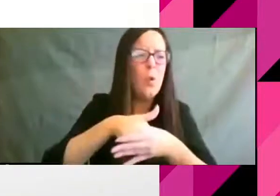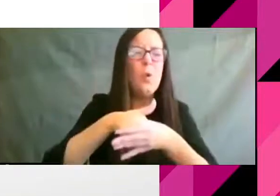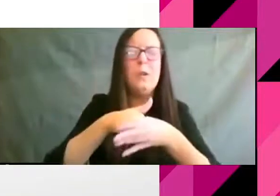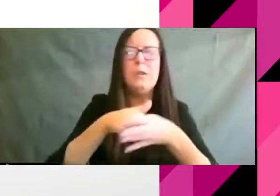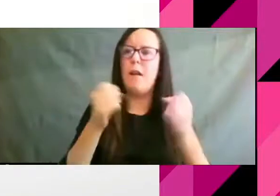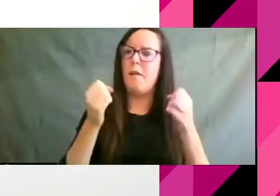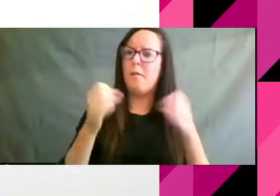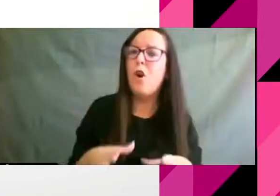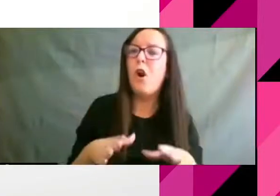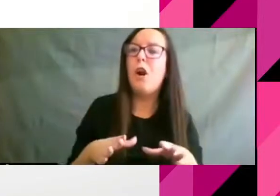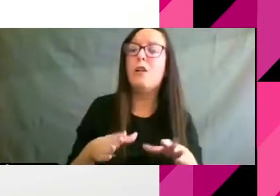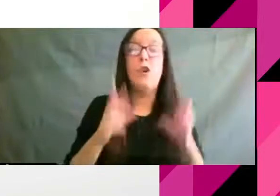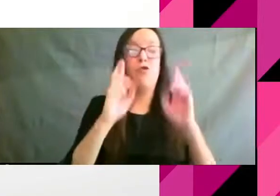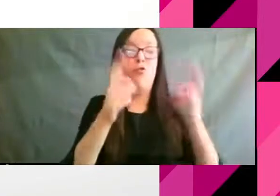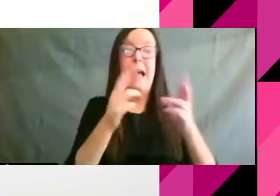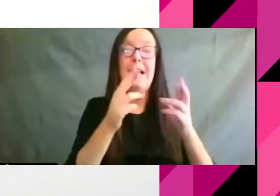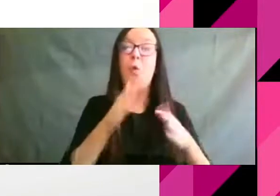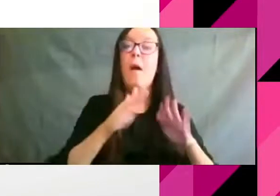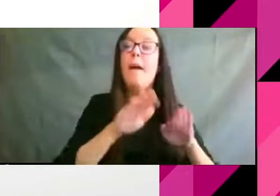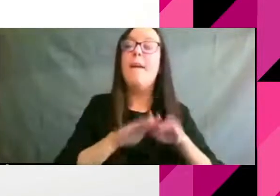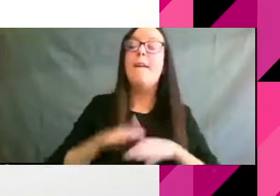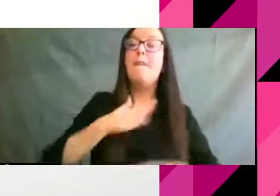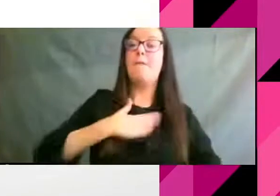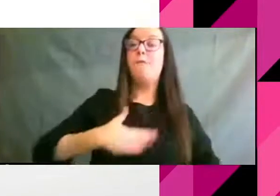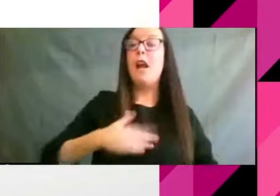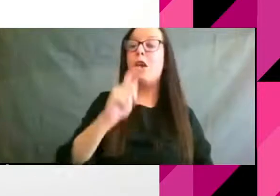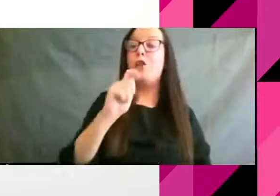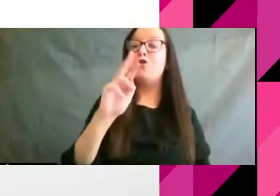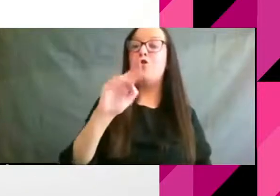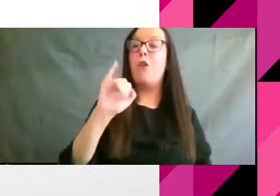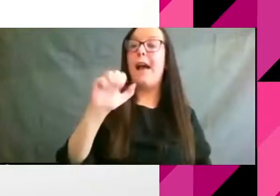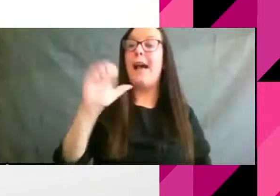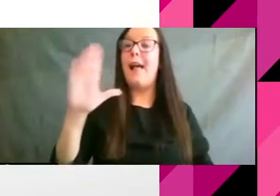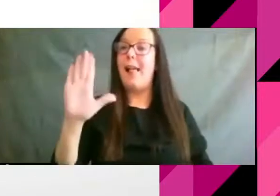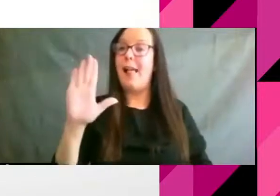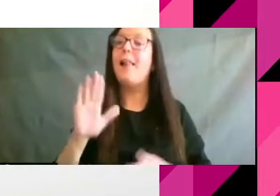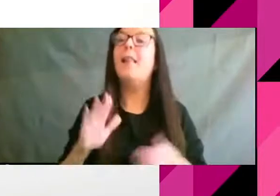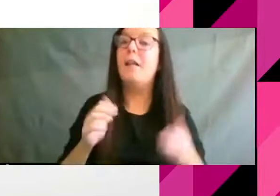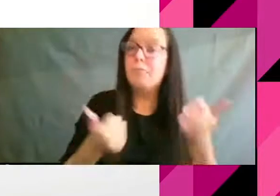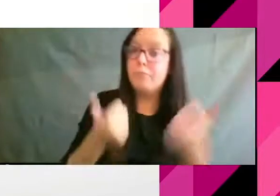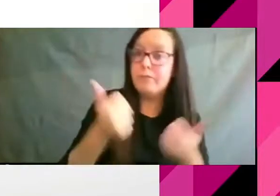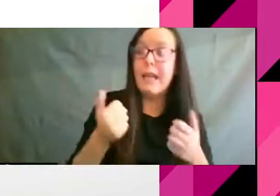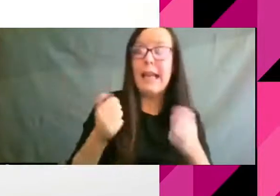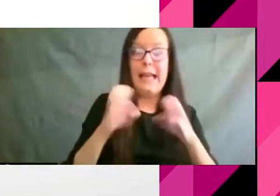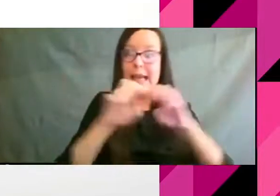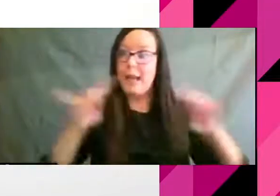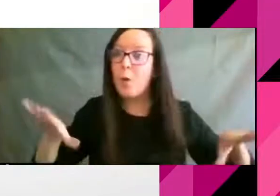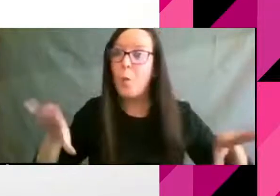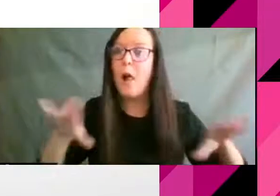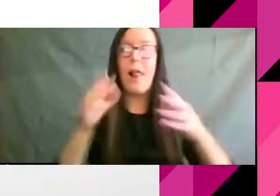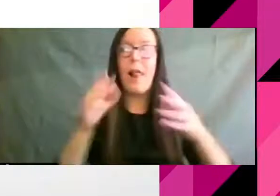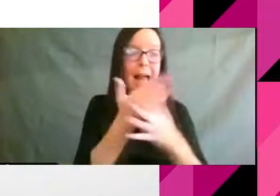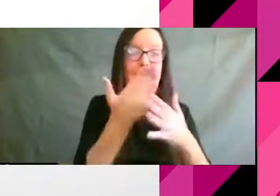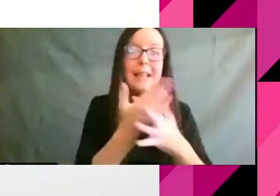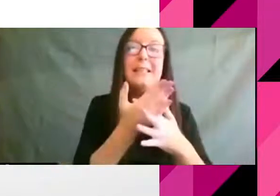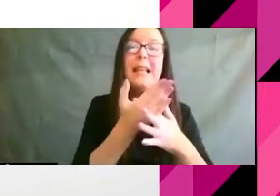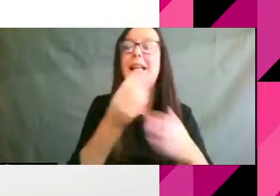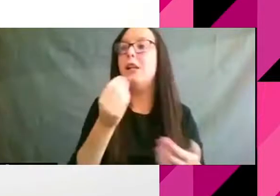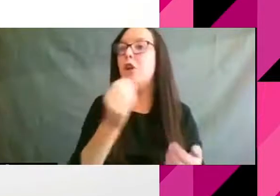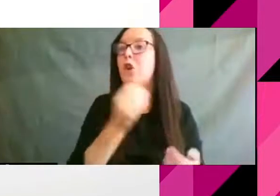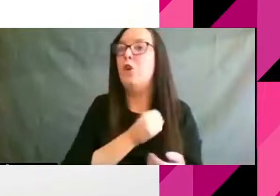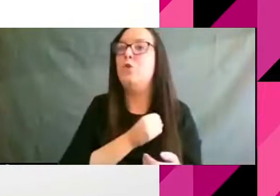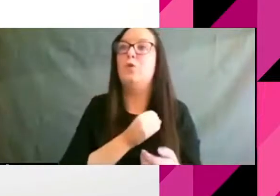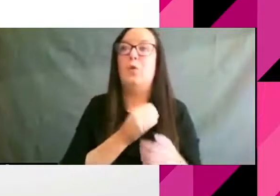the right to fair trial, which includes on its own the equal access to and the